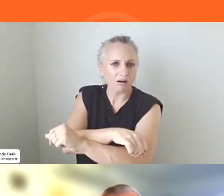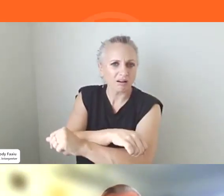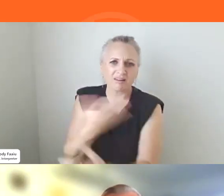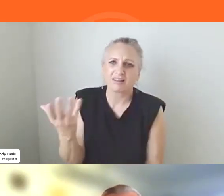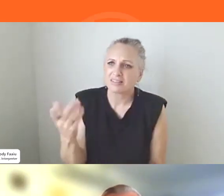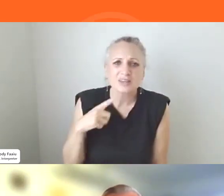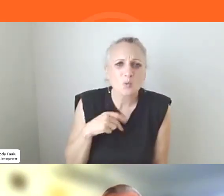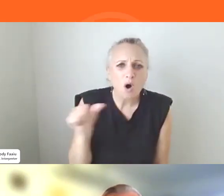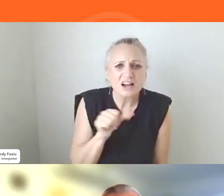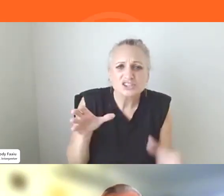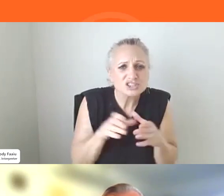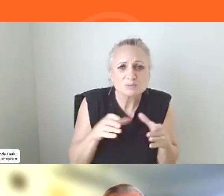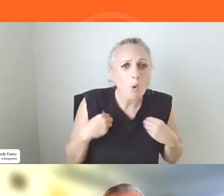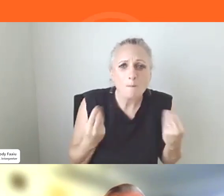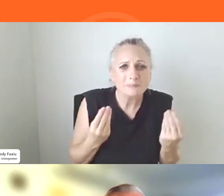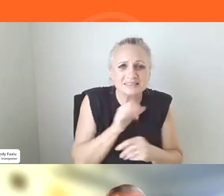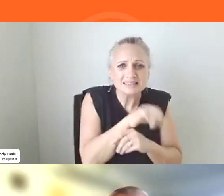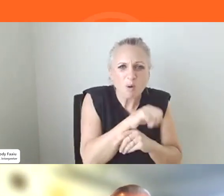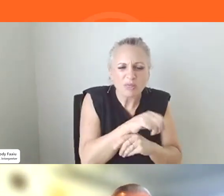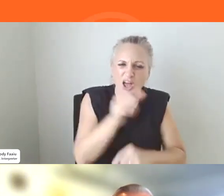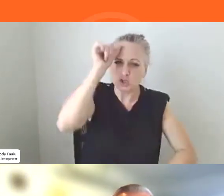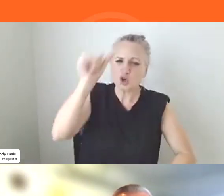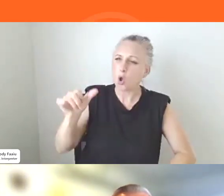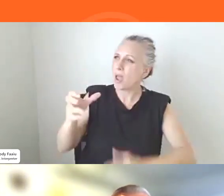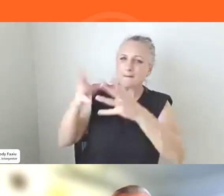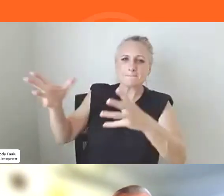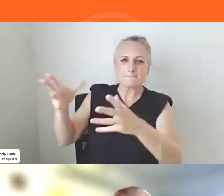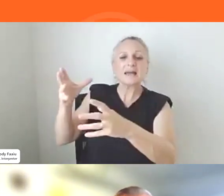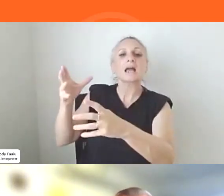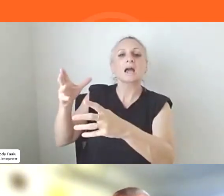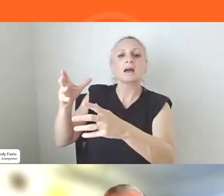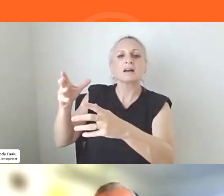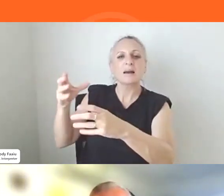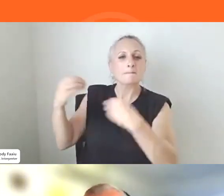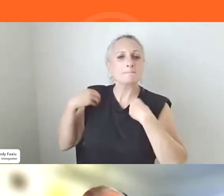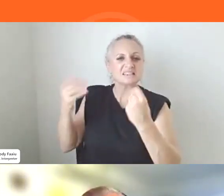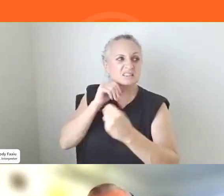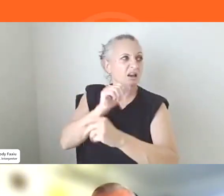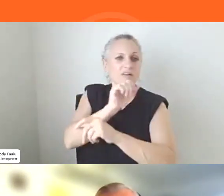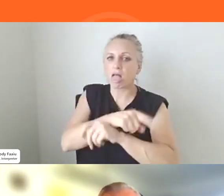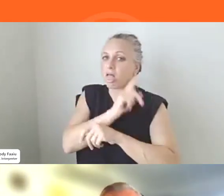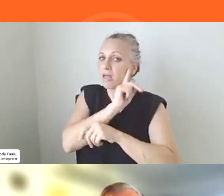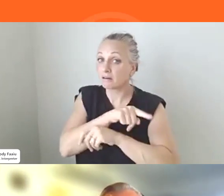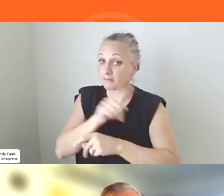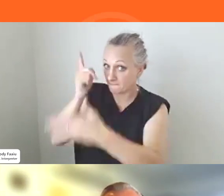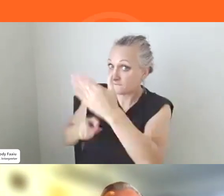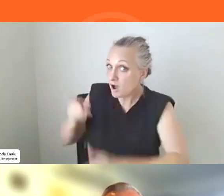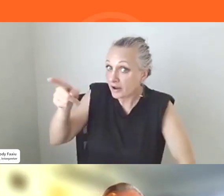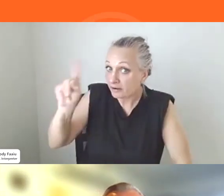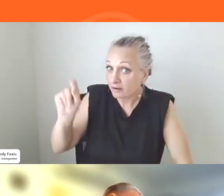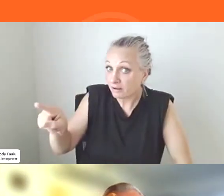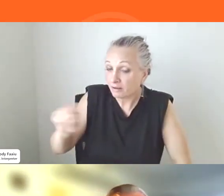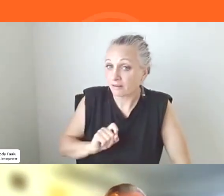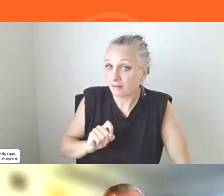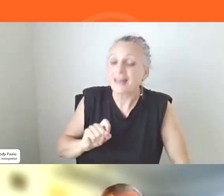teeth behind the policies? Is there a repercussion? Is there well, you're going to get fined, and that money's then going to go back into allowing